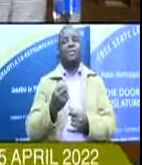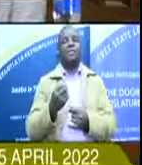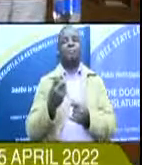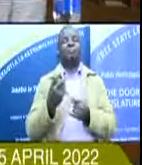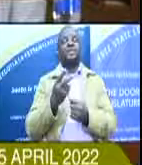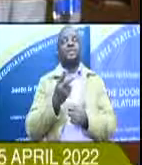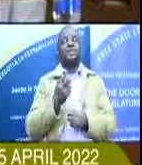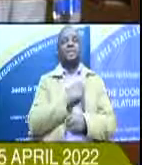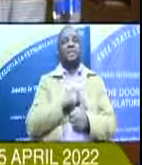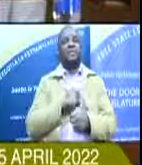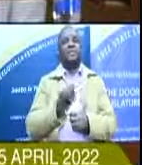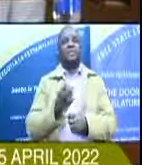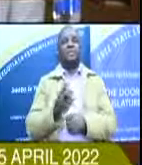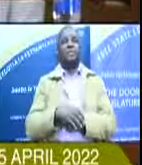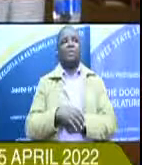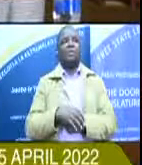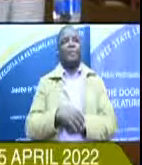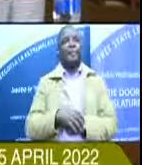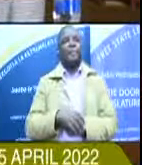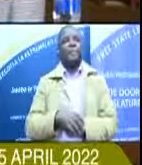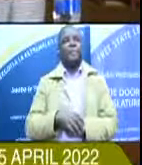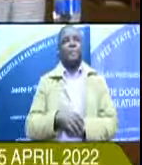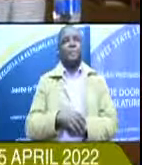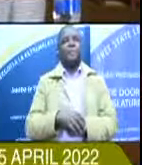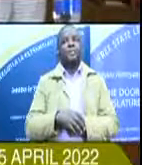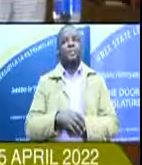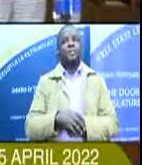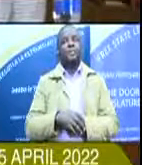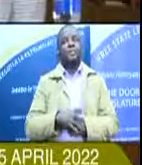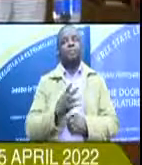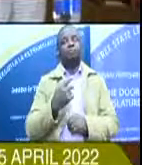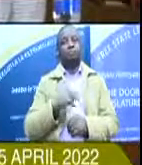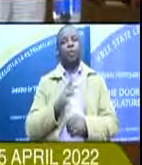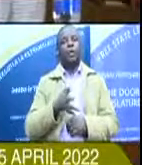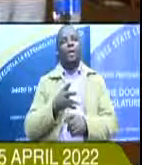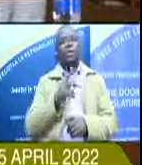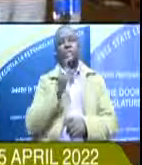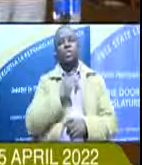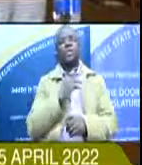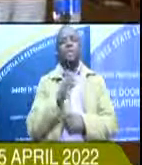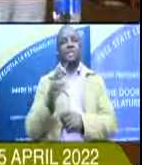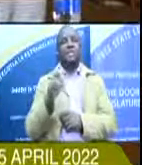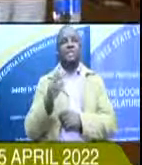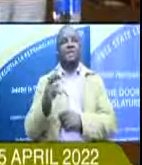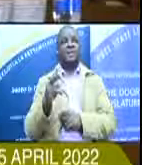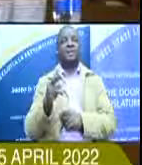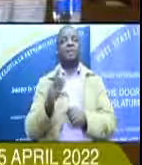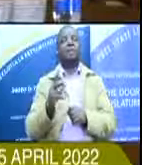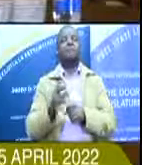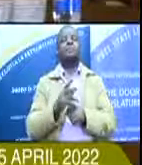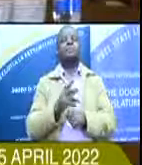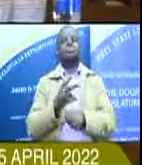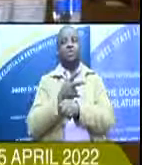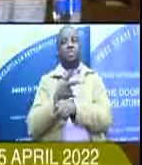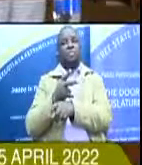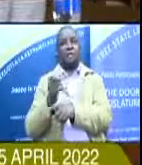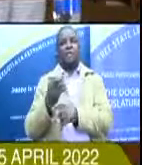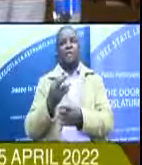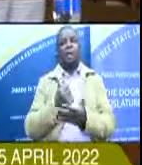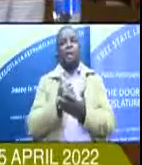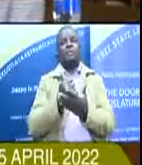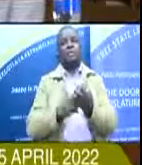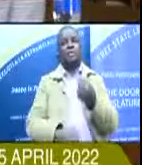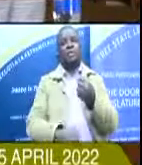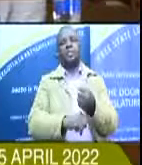shortage personnel security. We are going to use CCTV cameras to assist, to